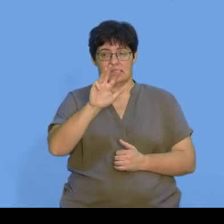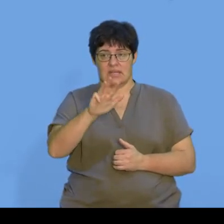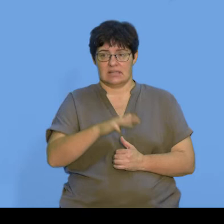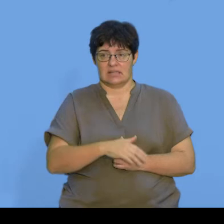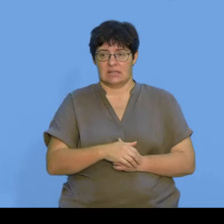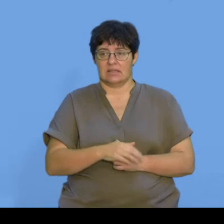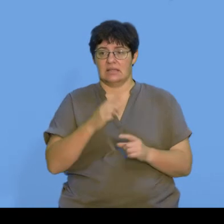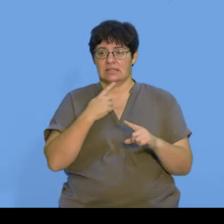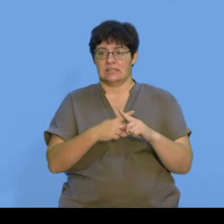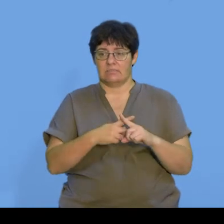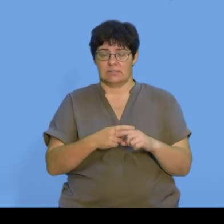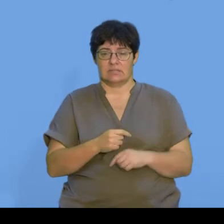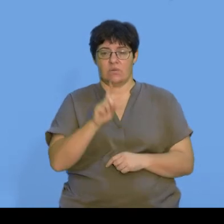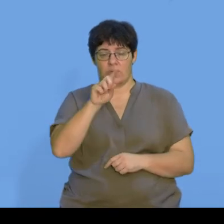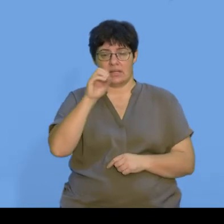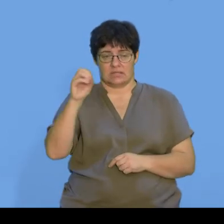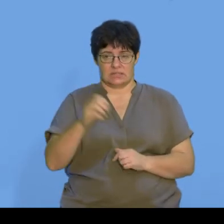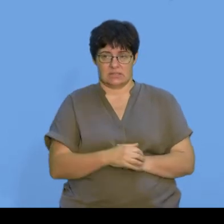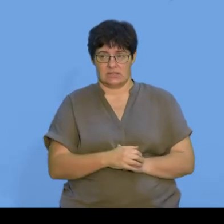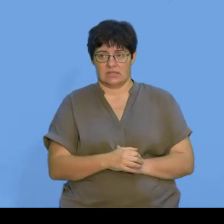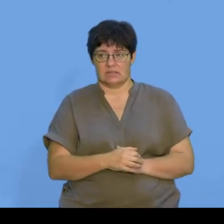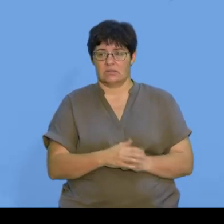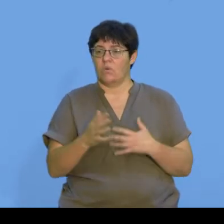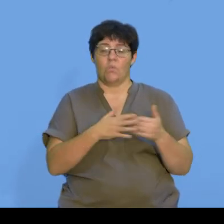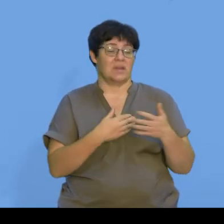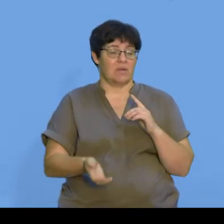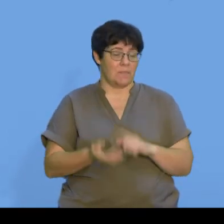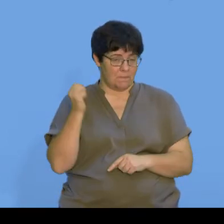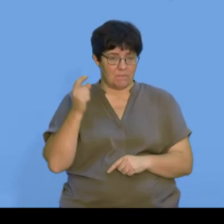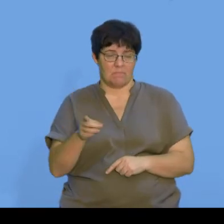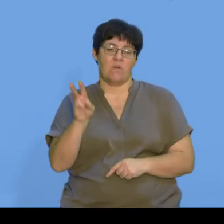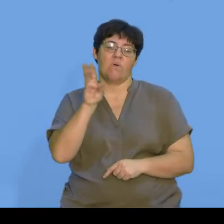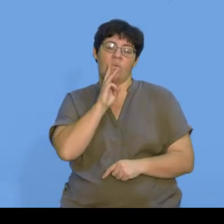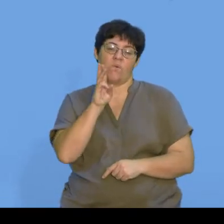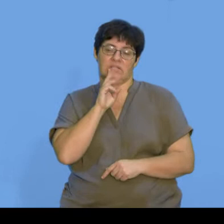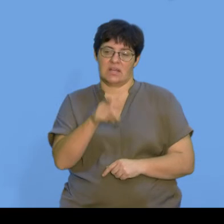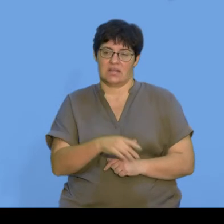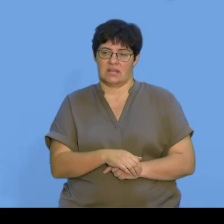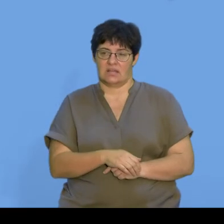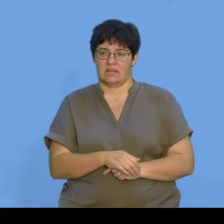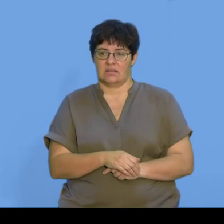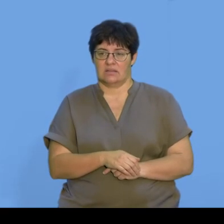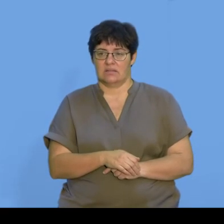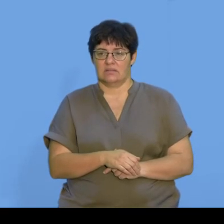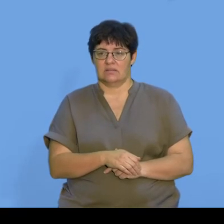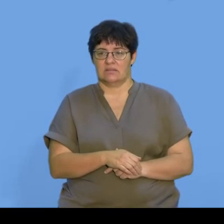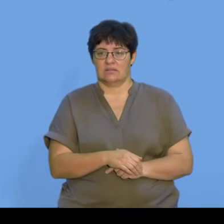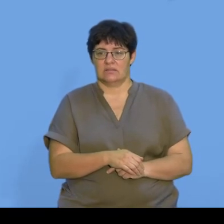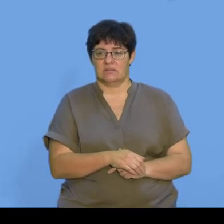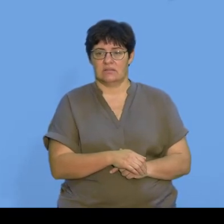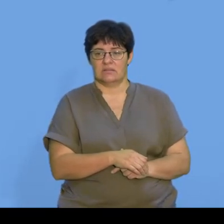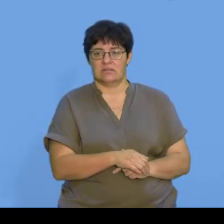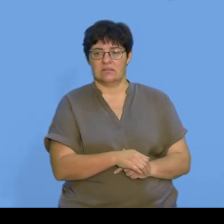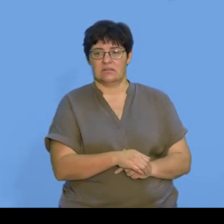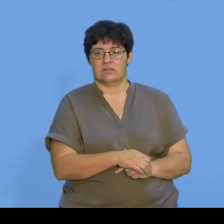249.69 multiplied by 100. So whatever we get is actually the water of crystallization. Okay,